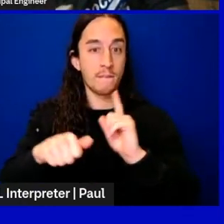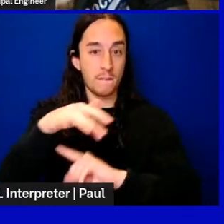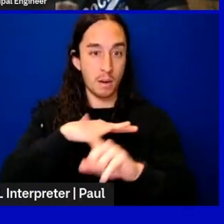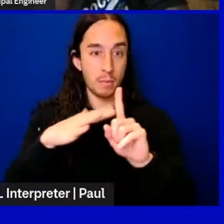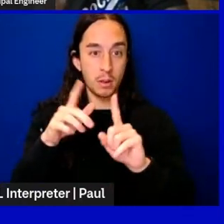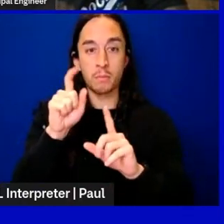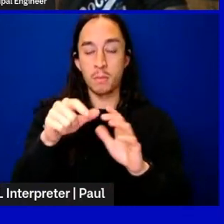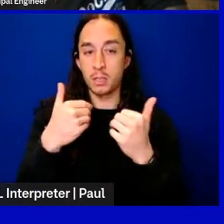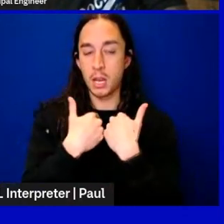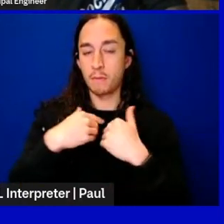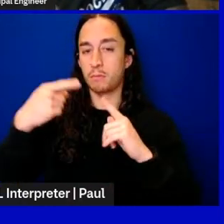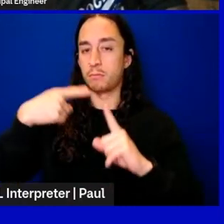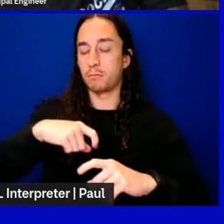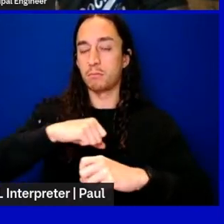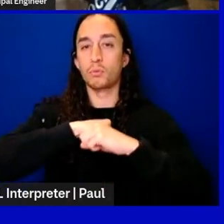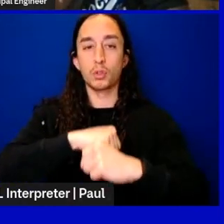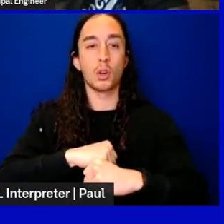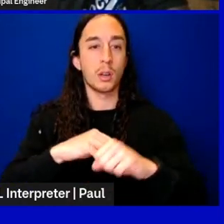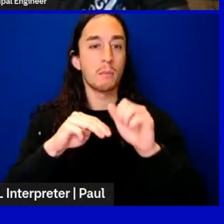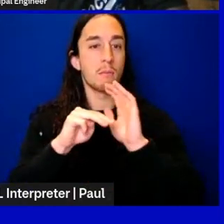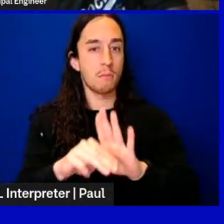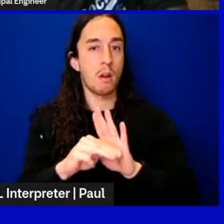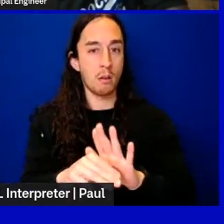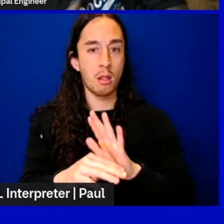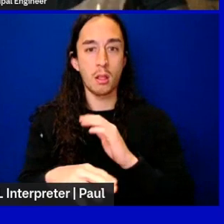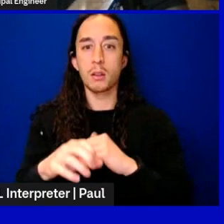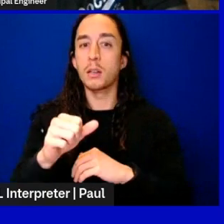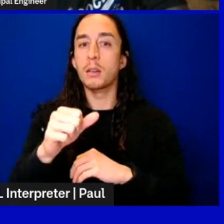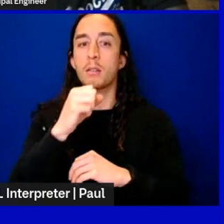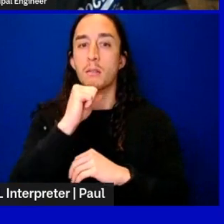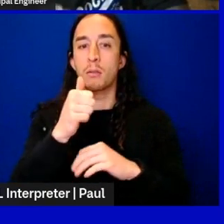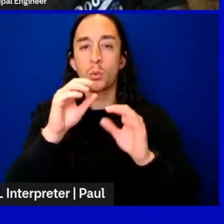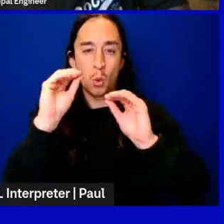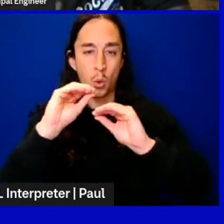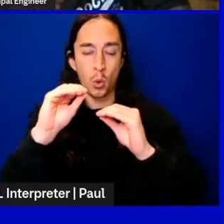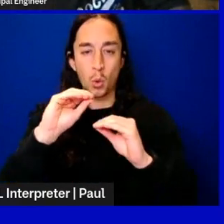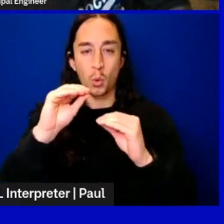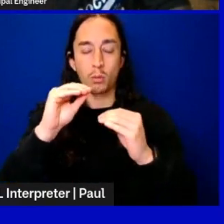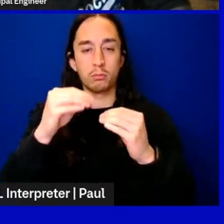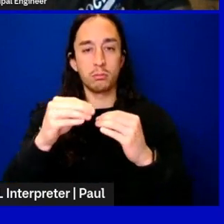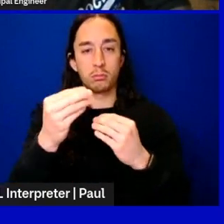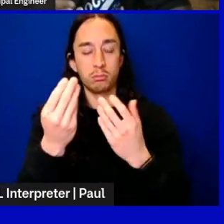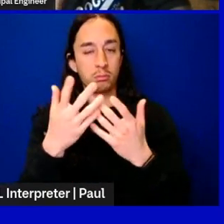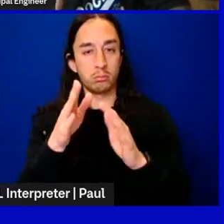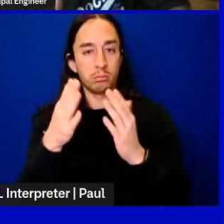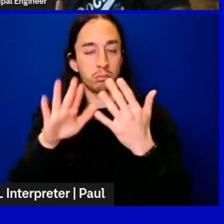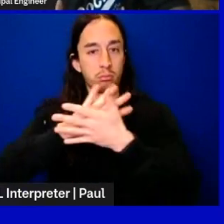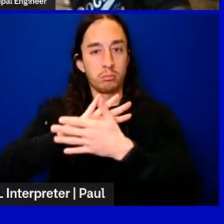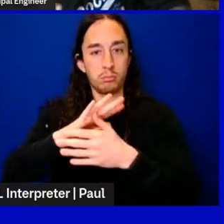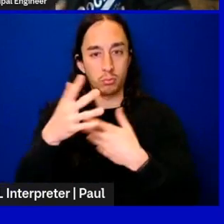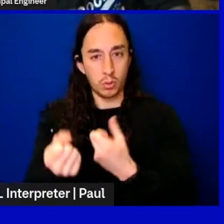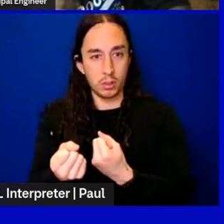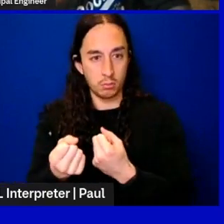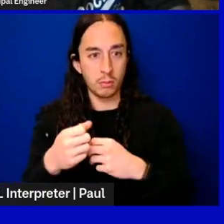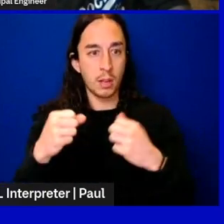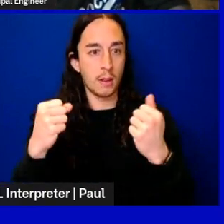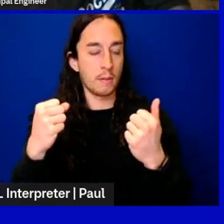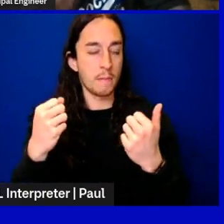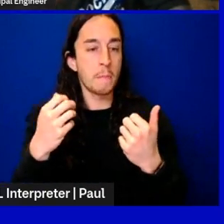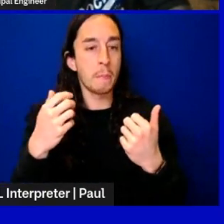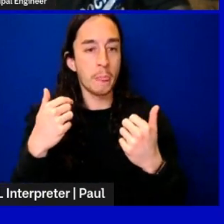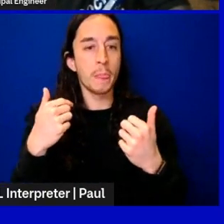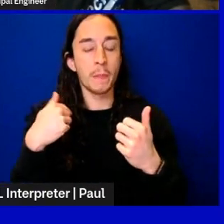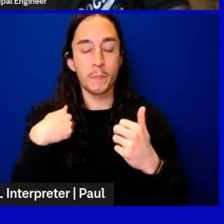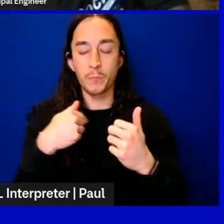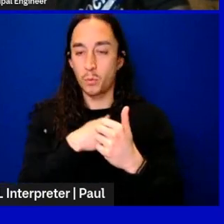security model which is not going to grant you the implicit permission. So everything is denied. You think of a system that you have created which is not giving